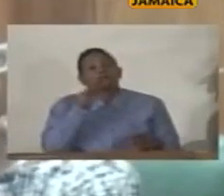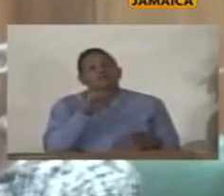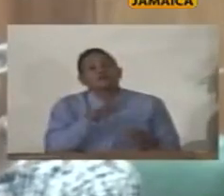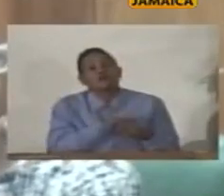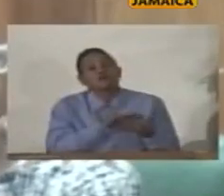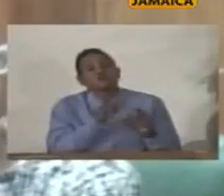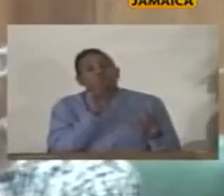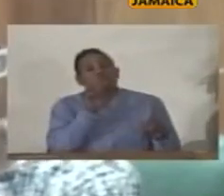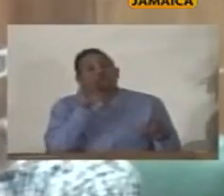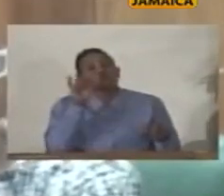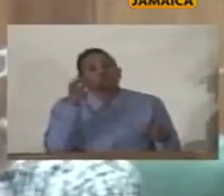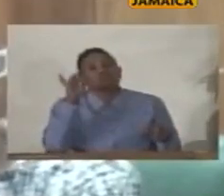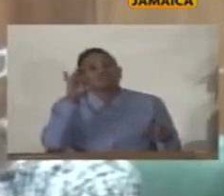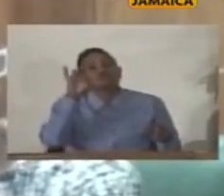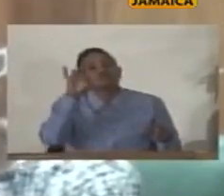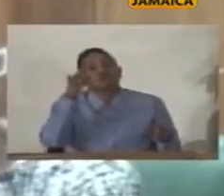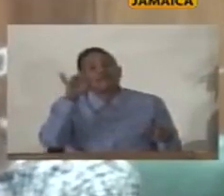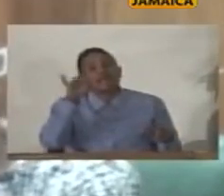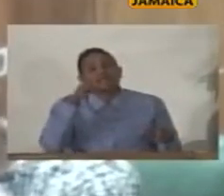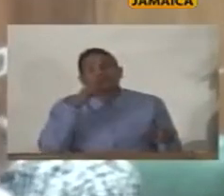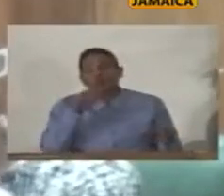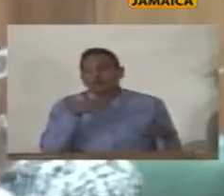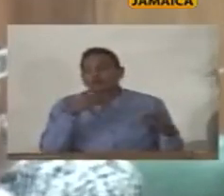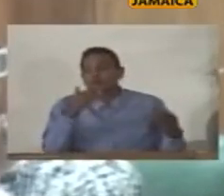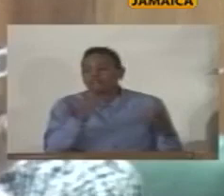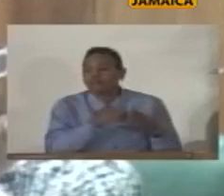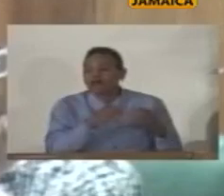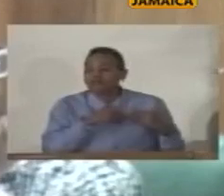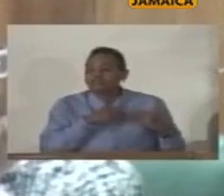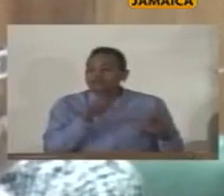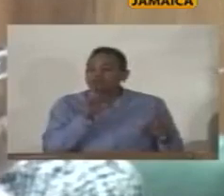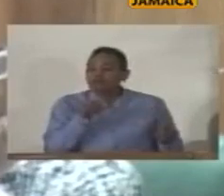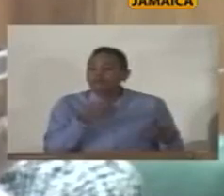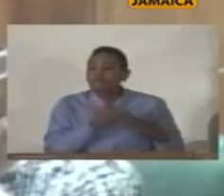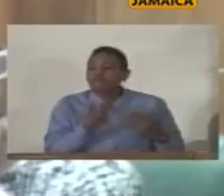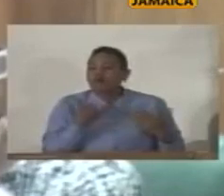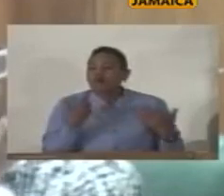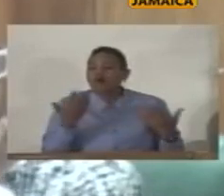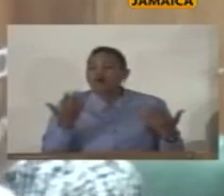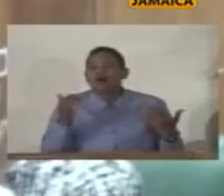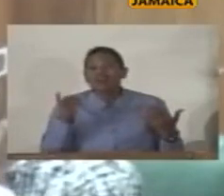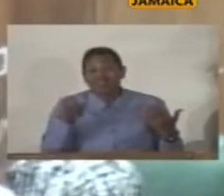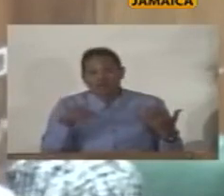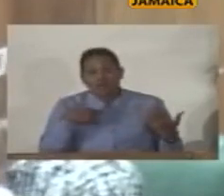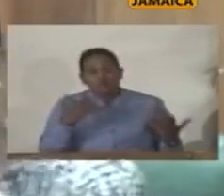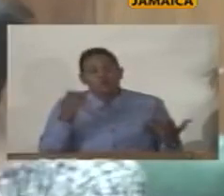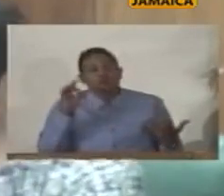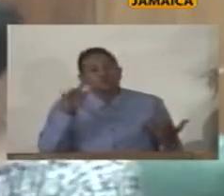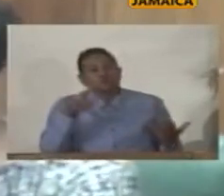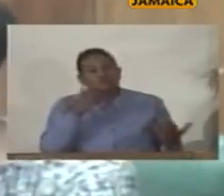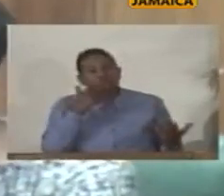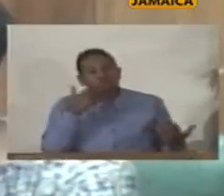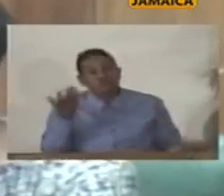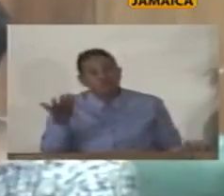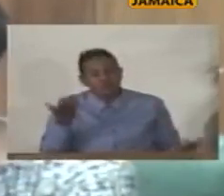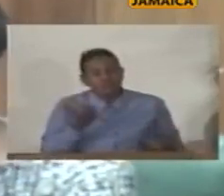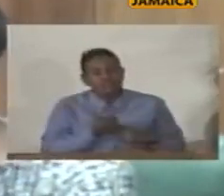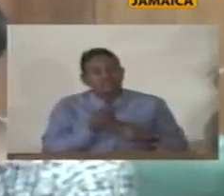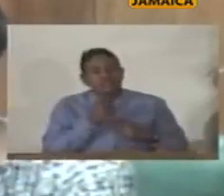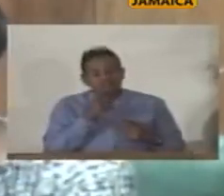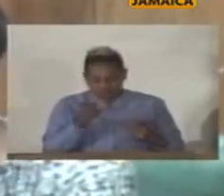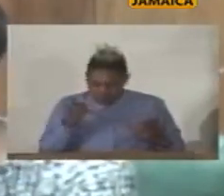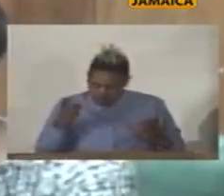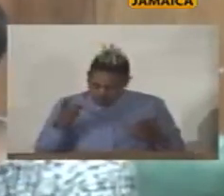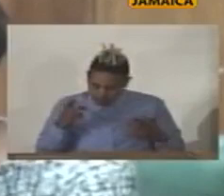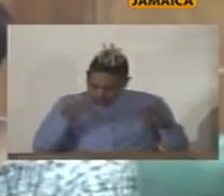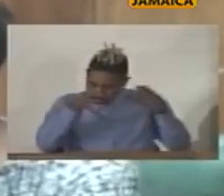the acceptance of that report. But before that, I just want to get a preview